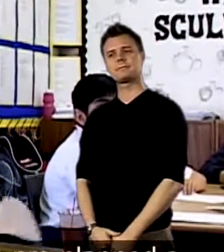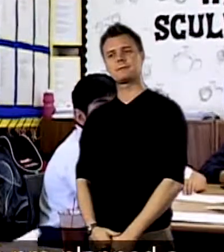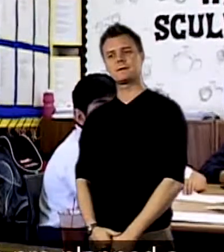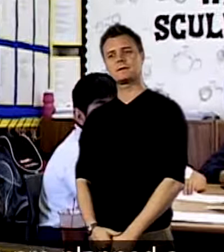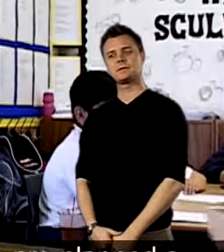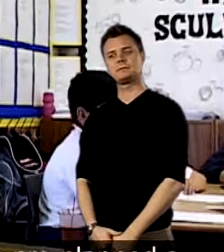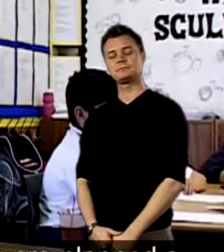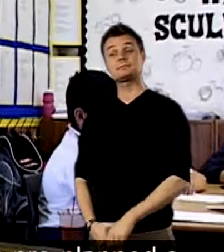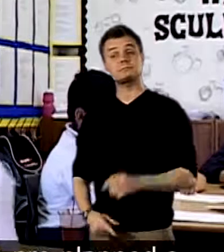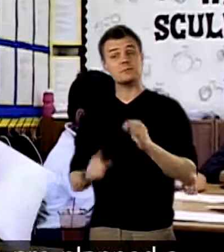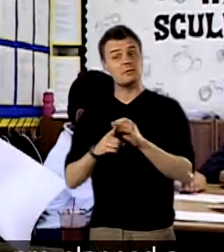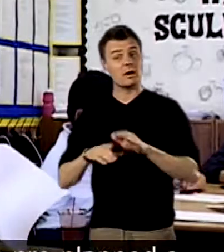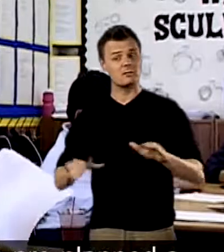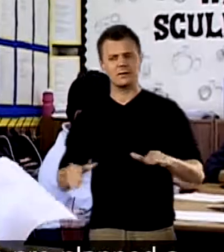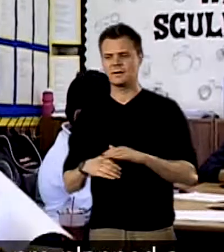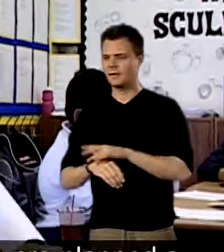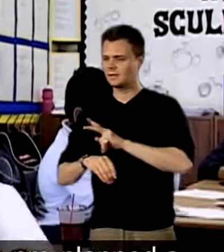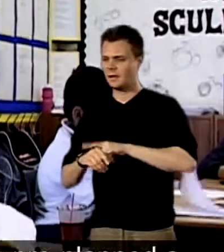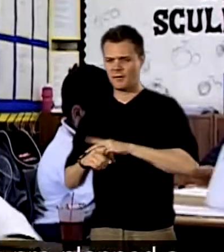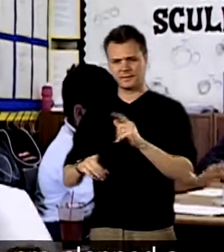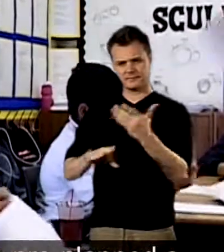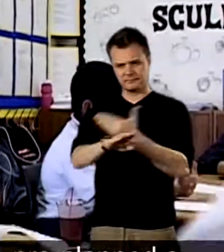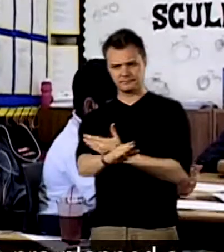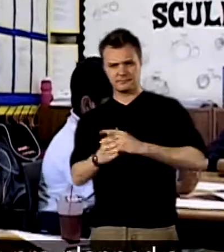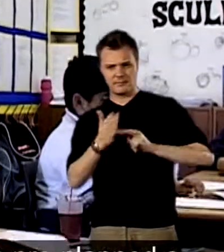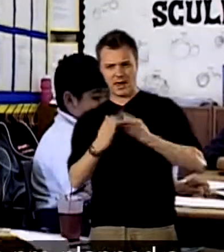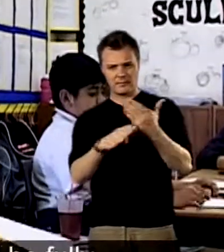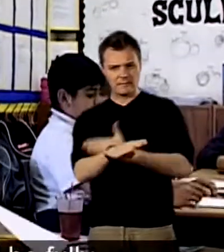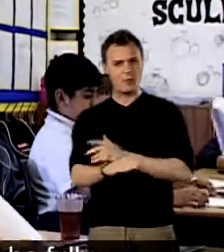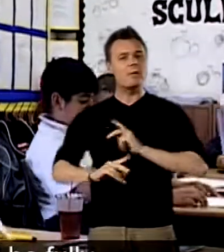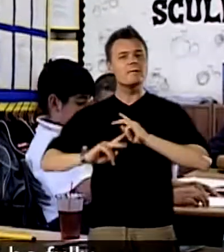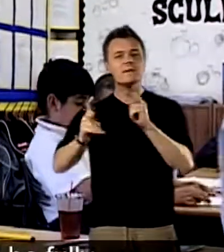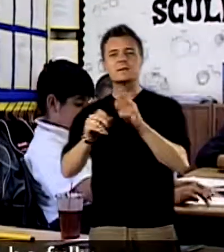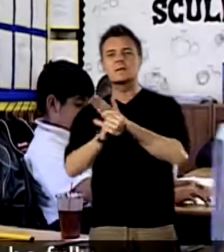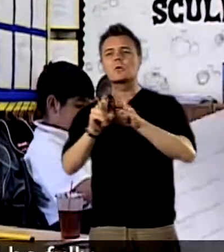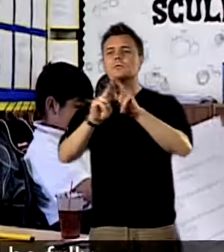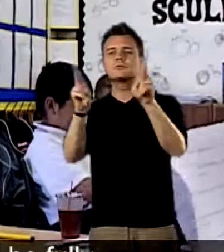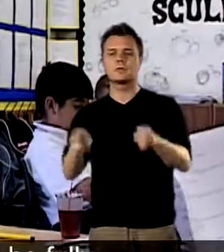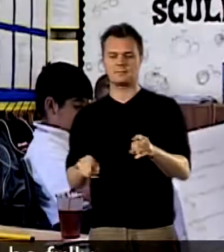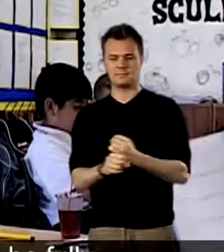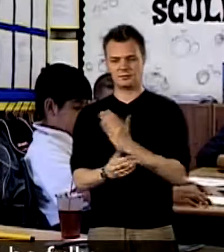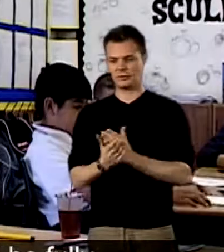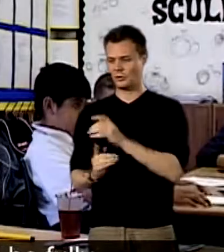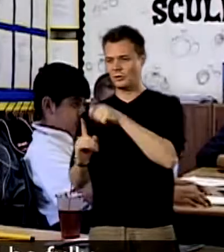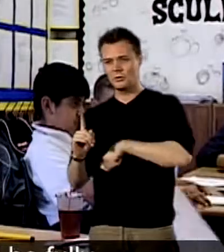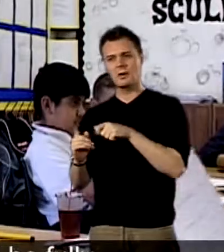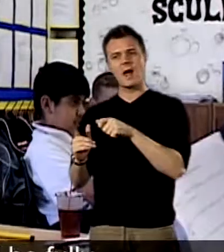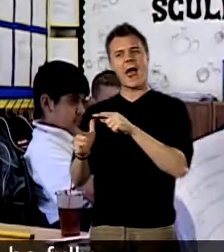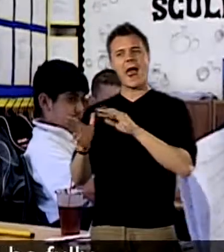At Gorsfield Primary, staff have pre-planned a visit to a local museum to ensure that Amy, who has restricted growth, will be fully